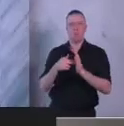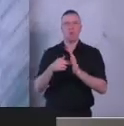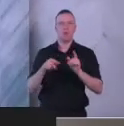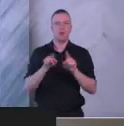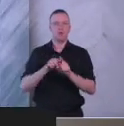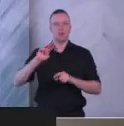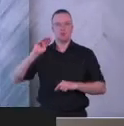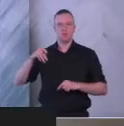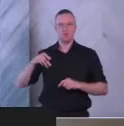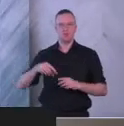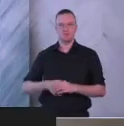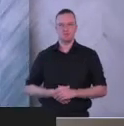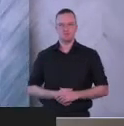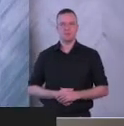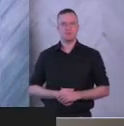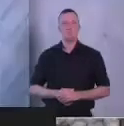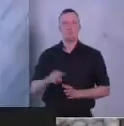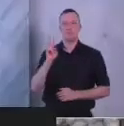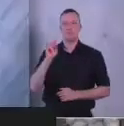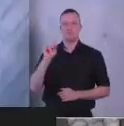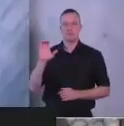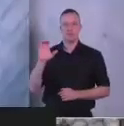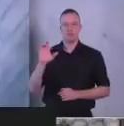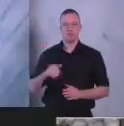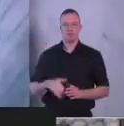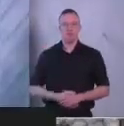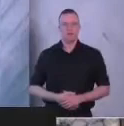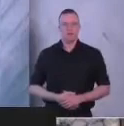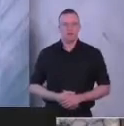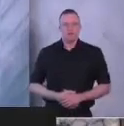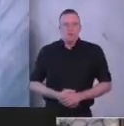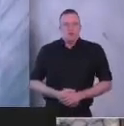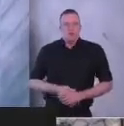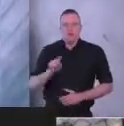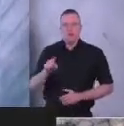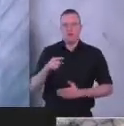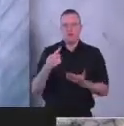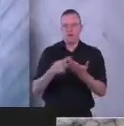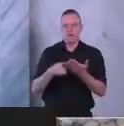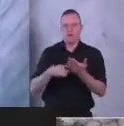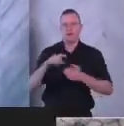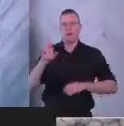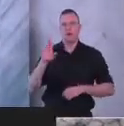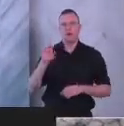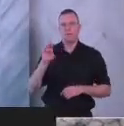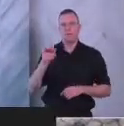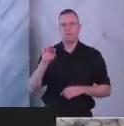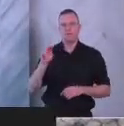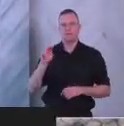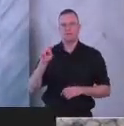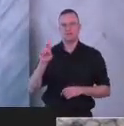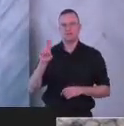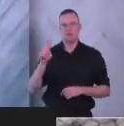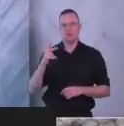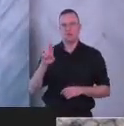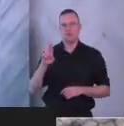Gary. And Vic, this question for you, please. Actually, it's funny you mentioned Robert Sutherland, because